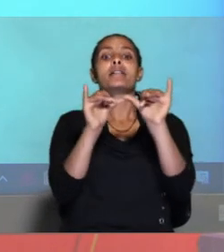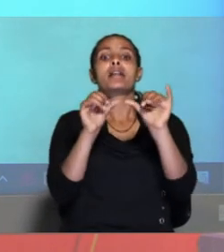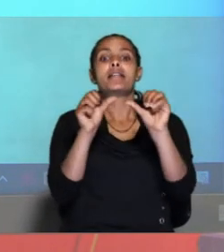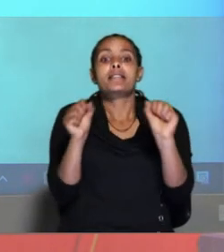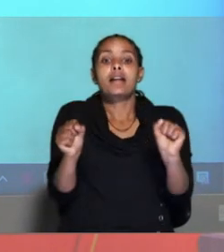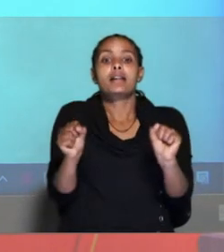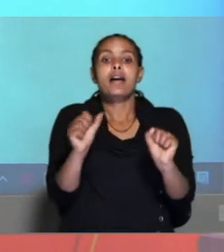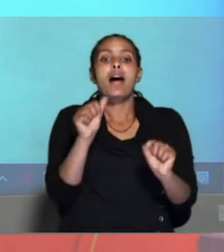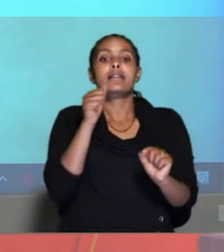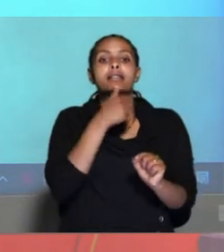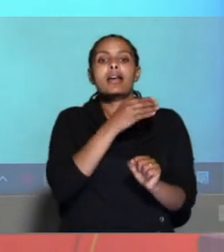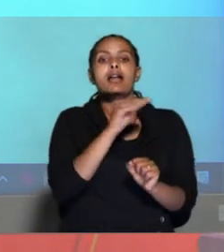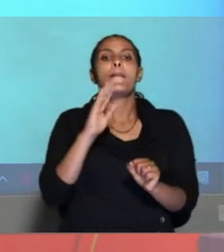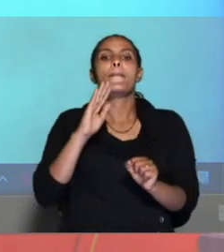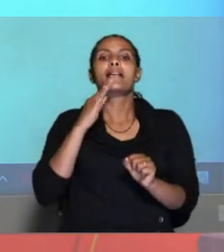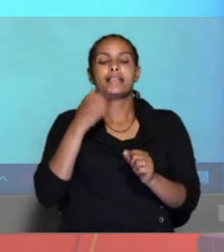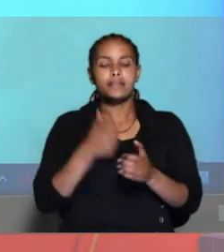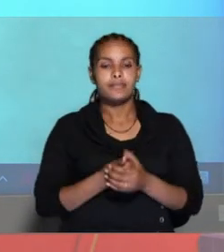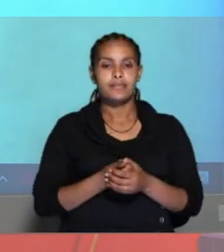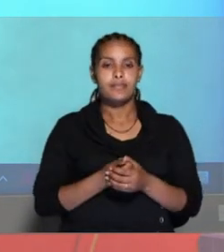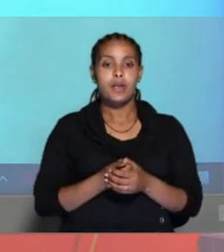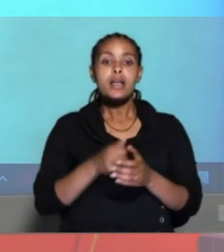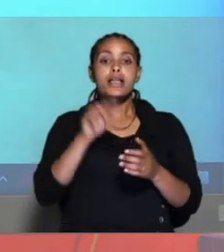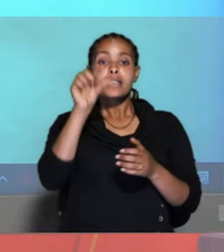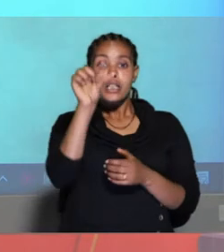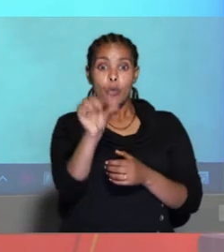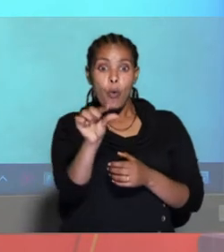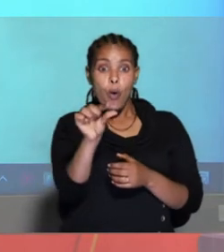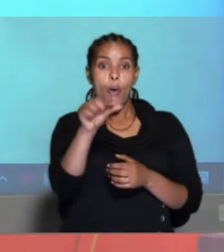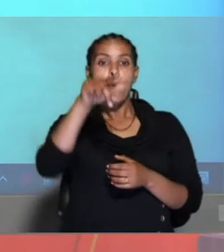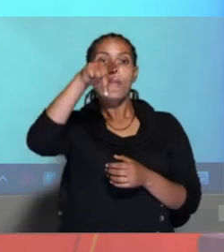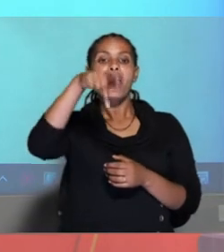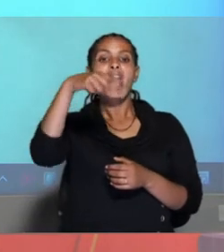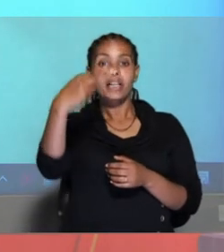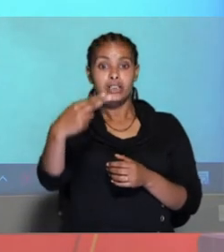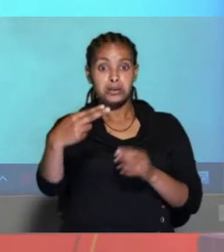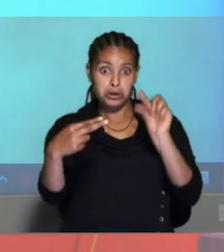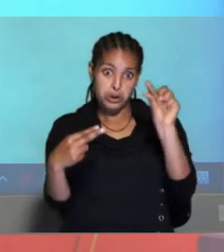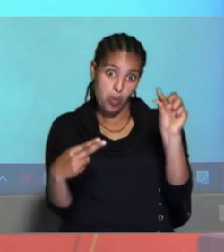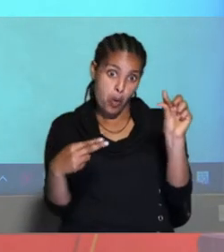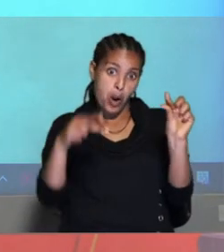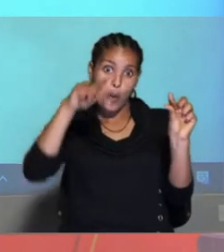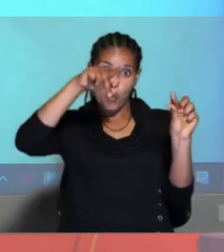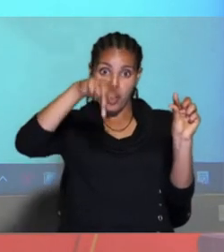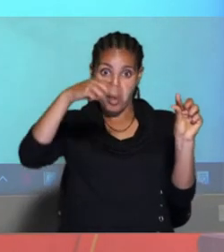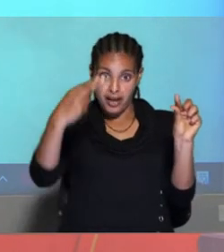of acids and bases. The smaller the pH,